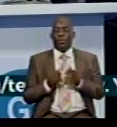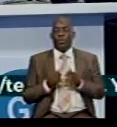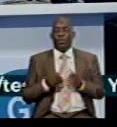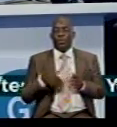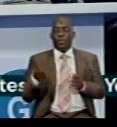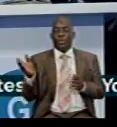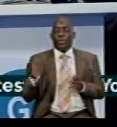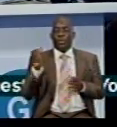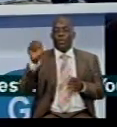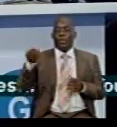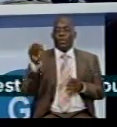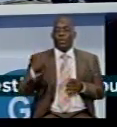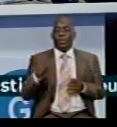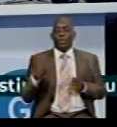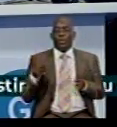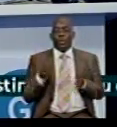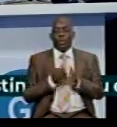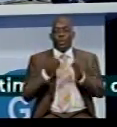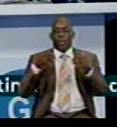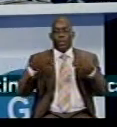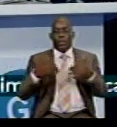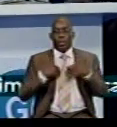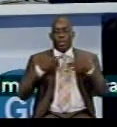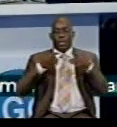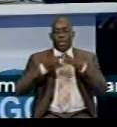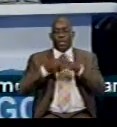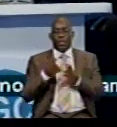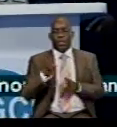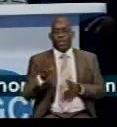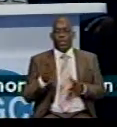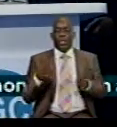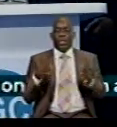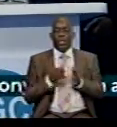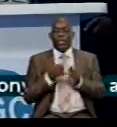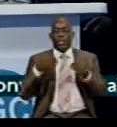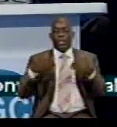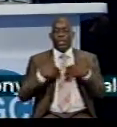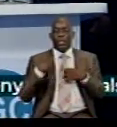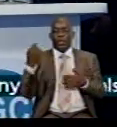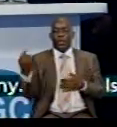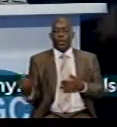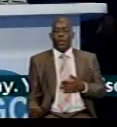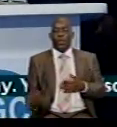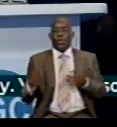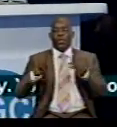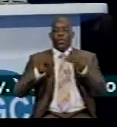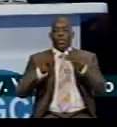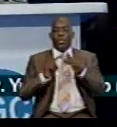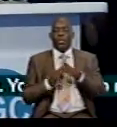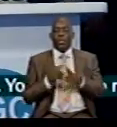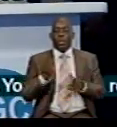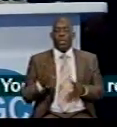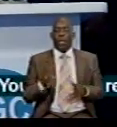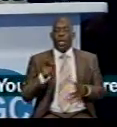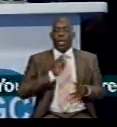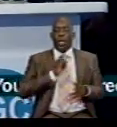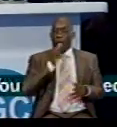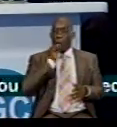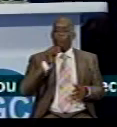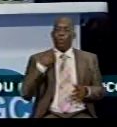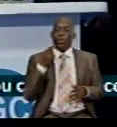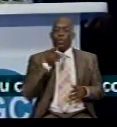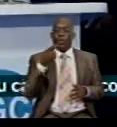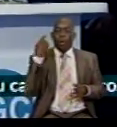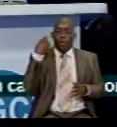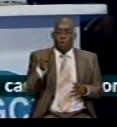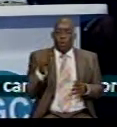Yes, it has started. It has only started. Ça a déjà commencé. Ça vient juste de commencer. I am telling you the past 2 days. Je vous dis, dans